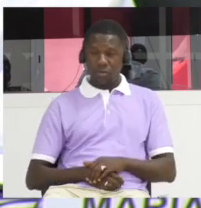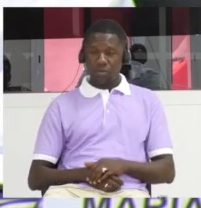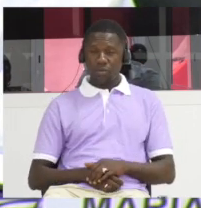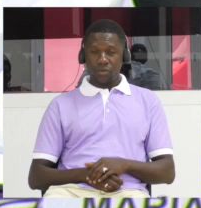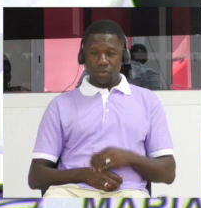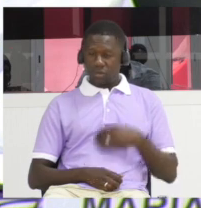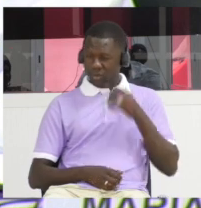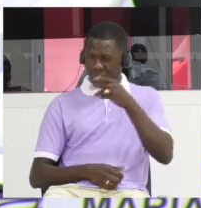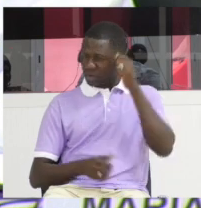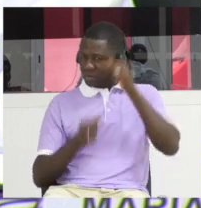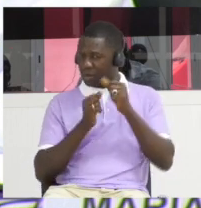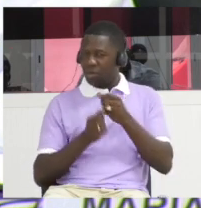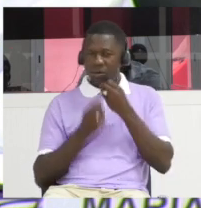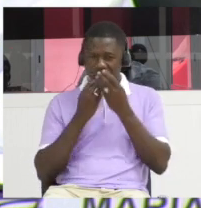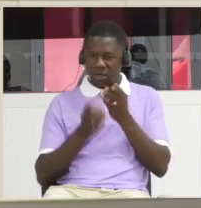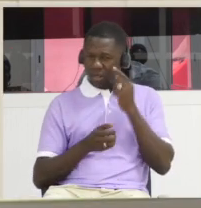you can recall?